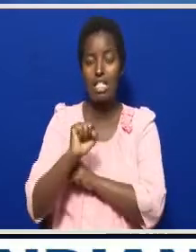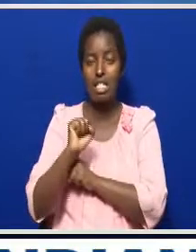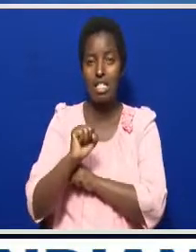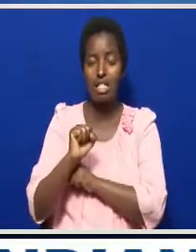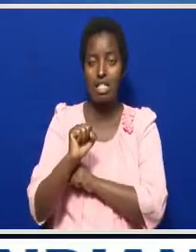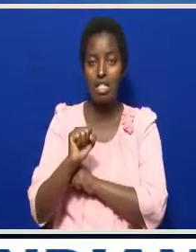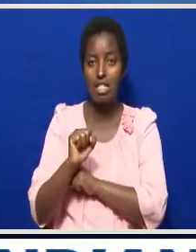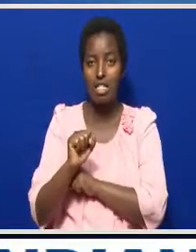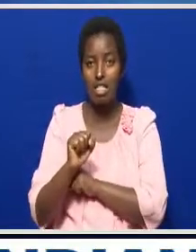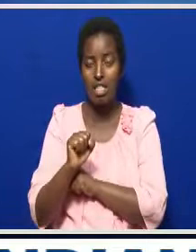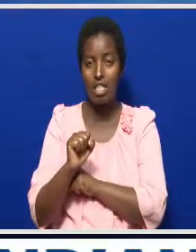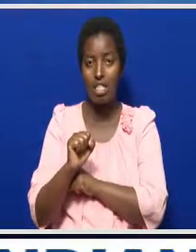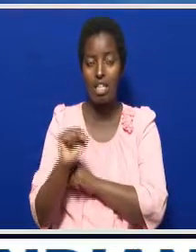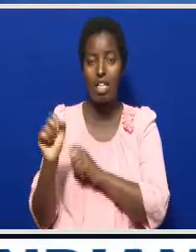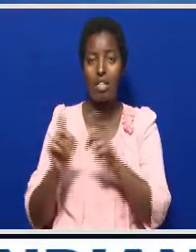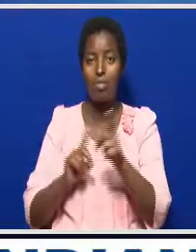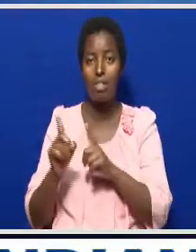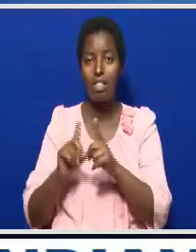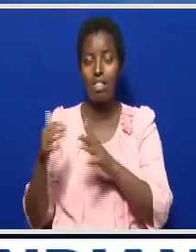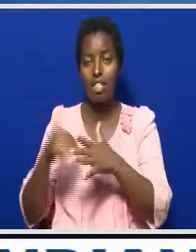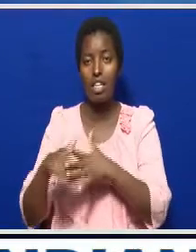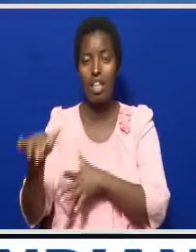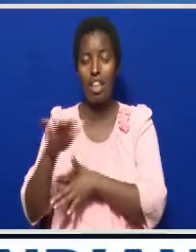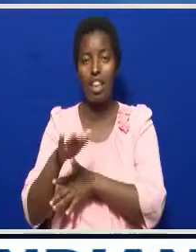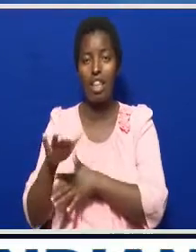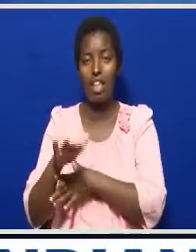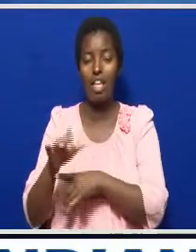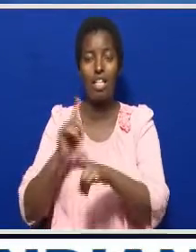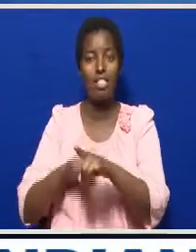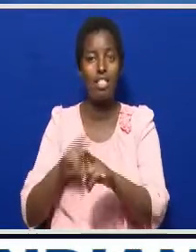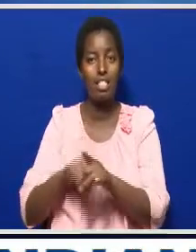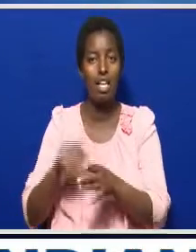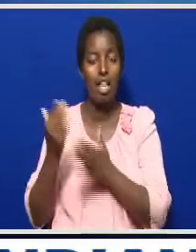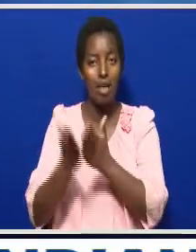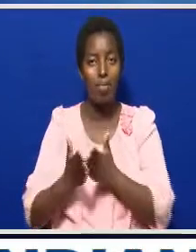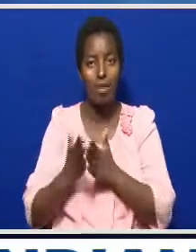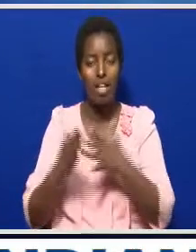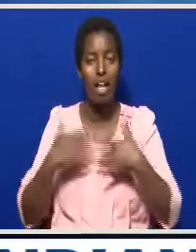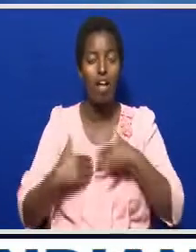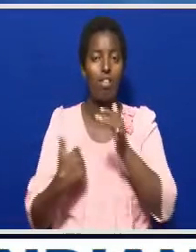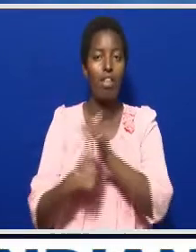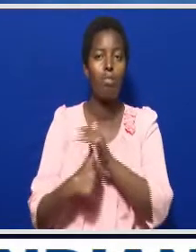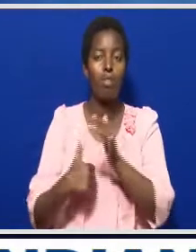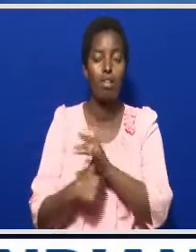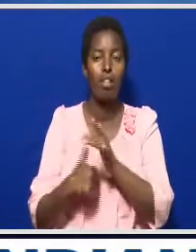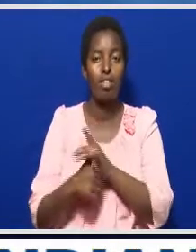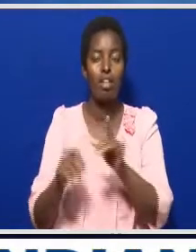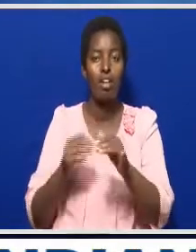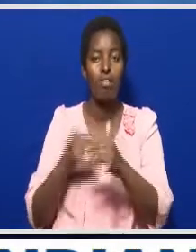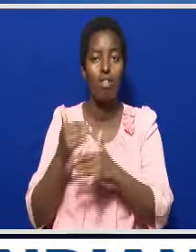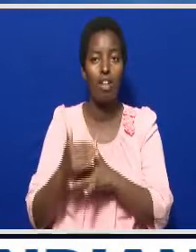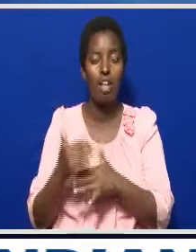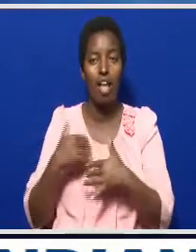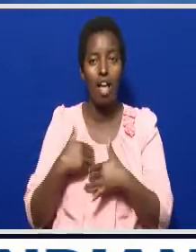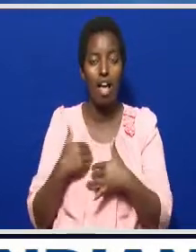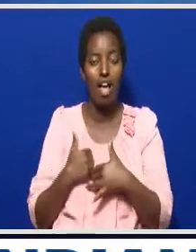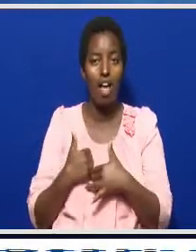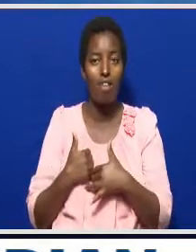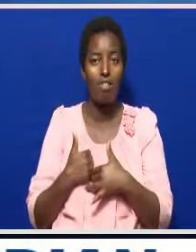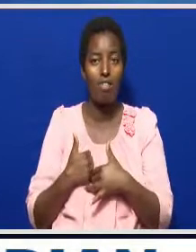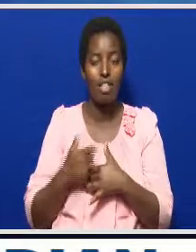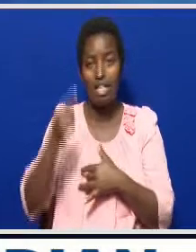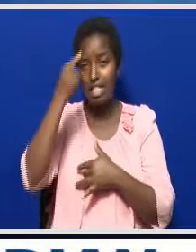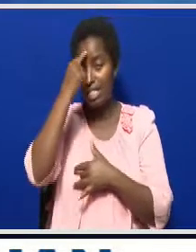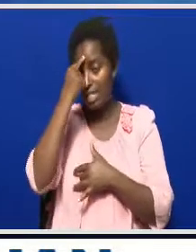sailing in a small boat to Mayot Island from Zuani Island when the boat developed mechanical problems, overwhelmed by the heavy tides at the